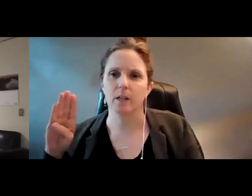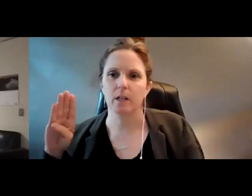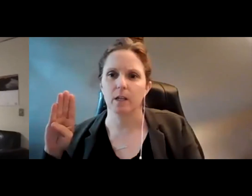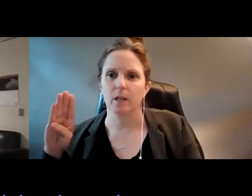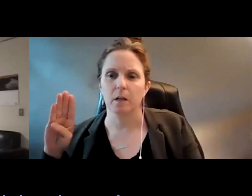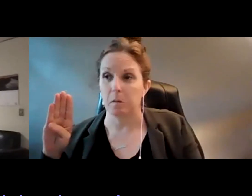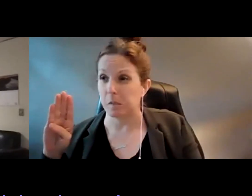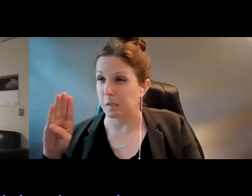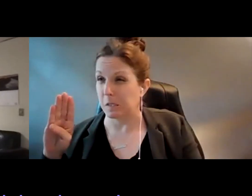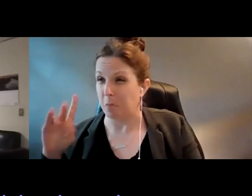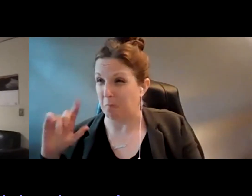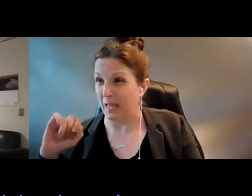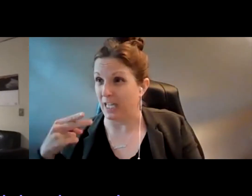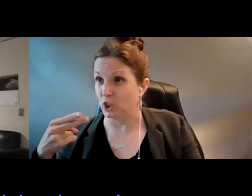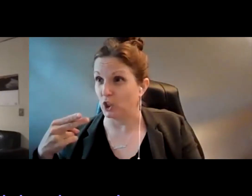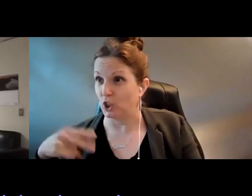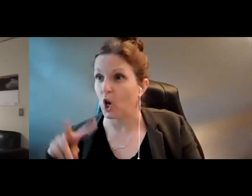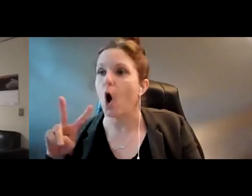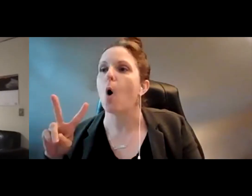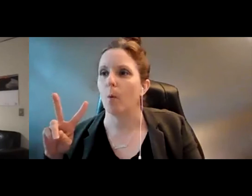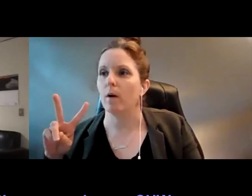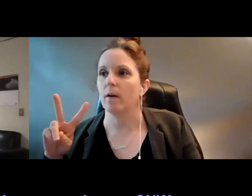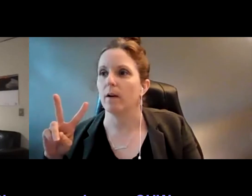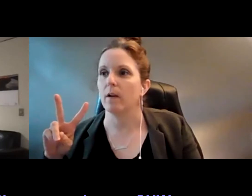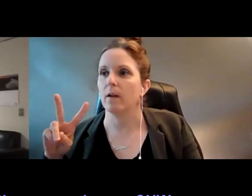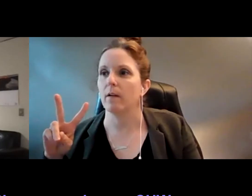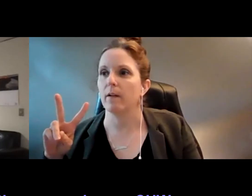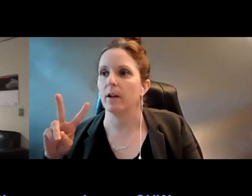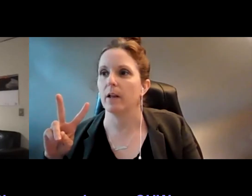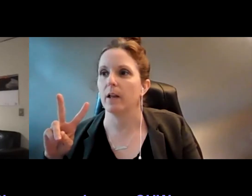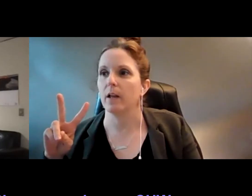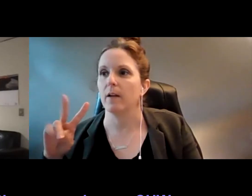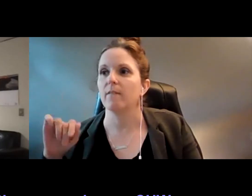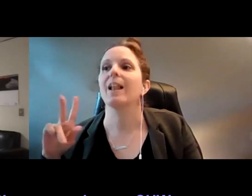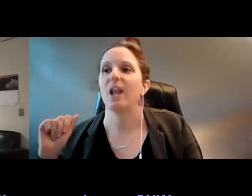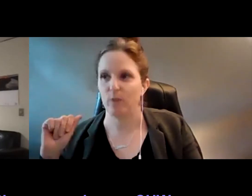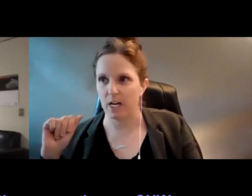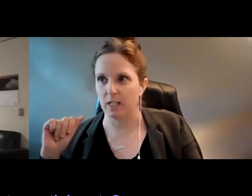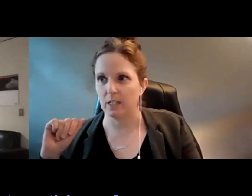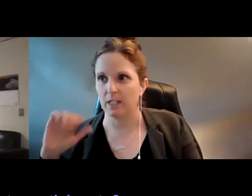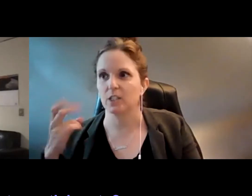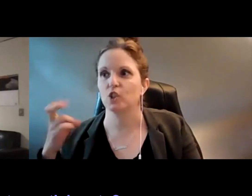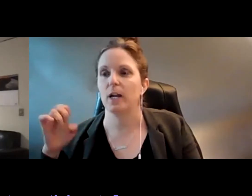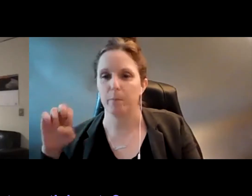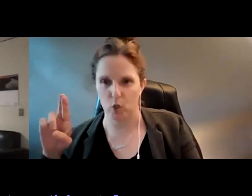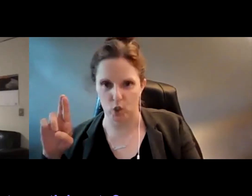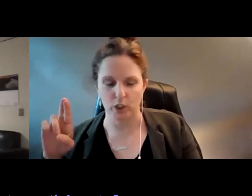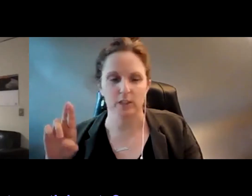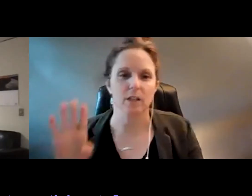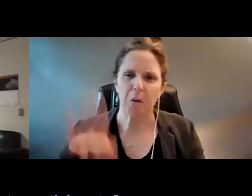we'd be happy to see in people without the challenges of serious mental illness. Thank you.